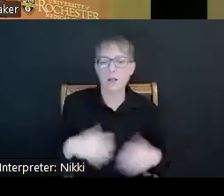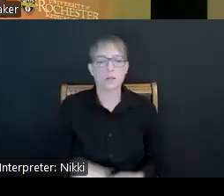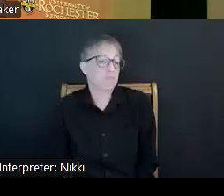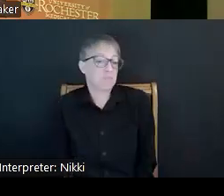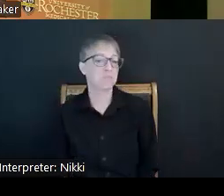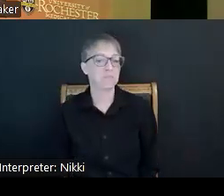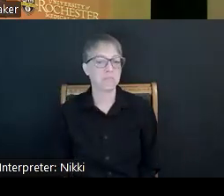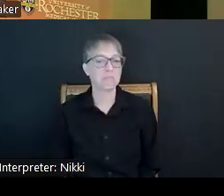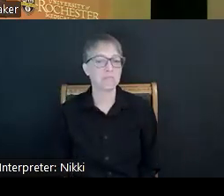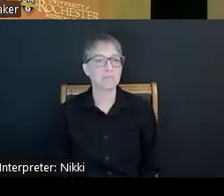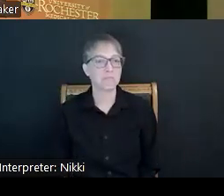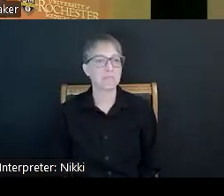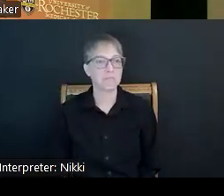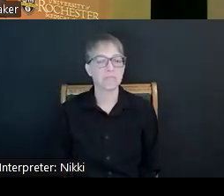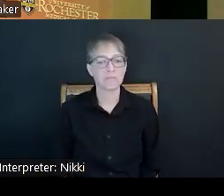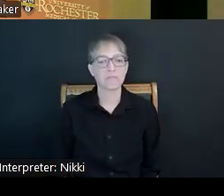Yep. No, that's good.